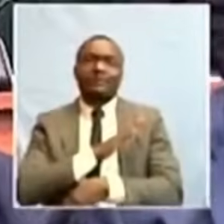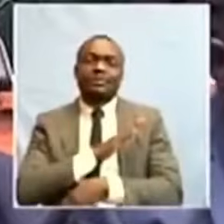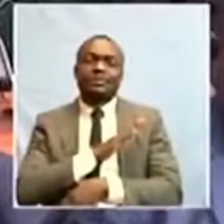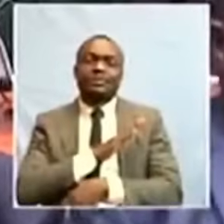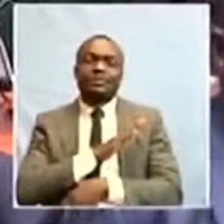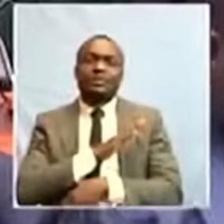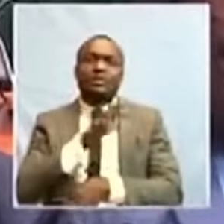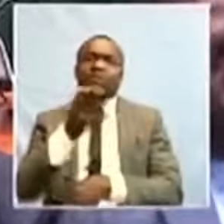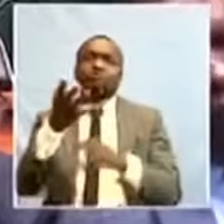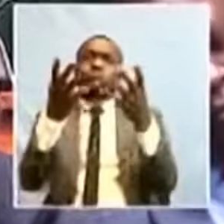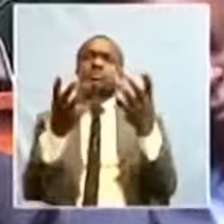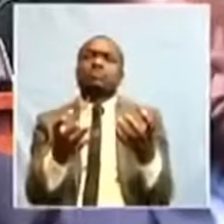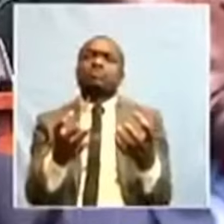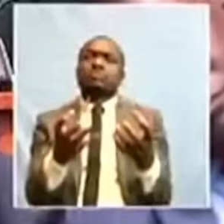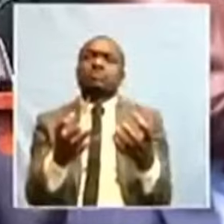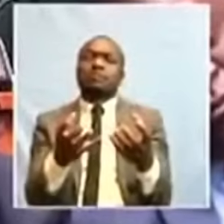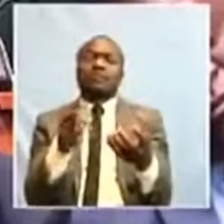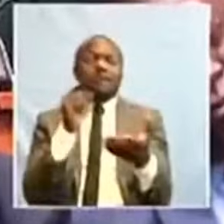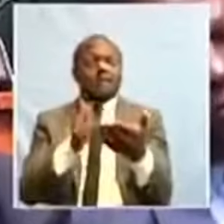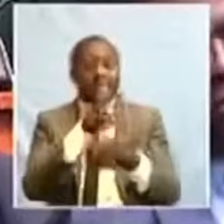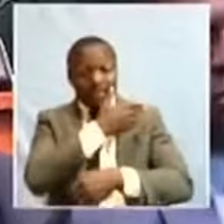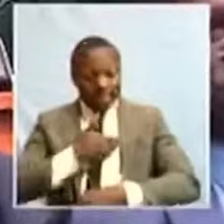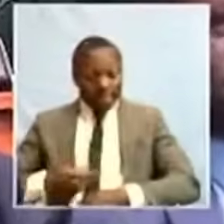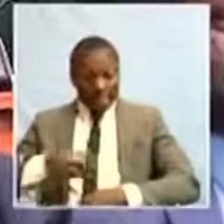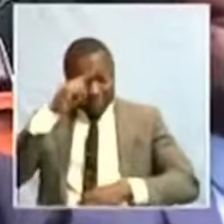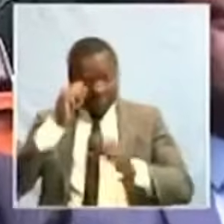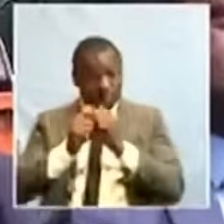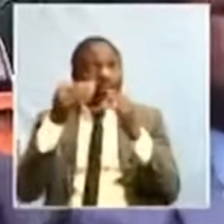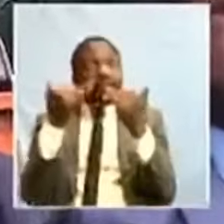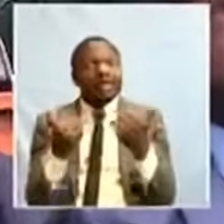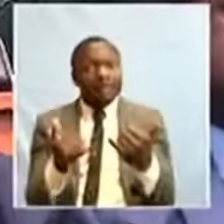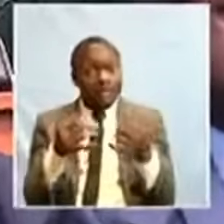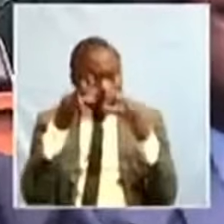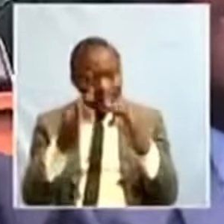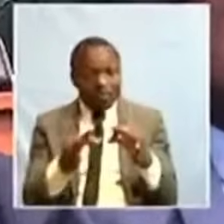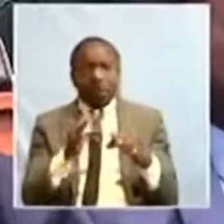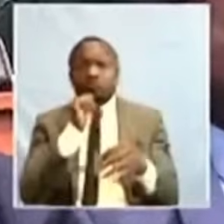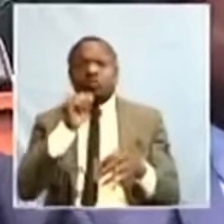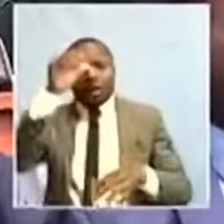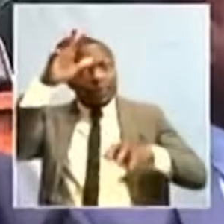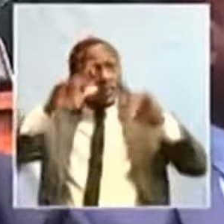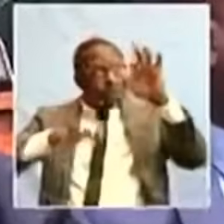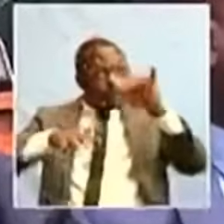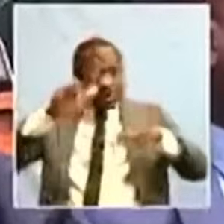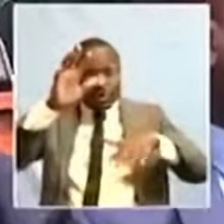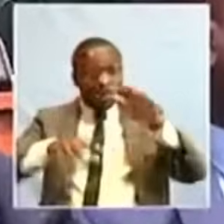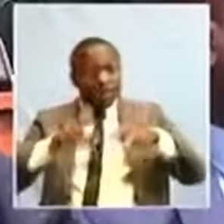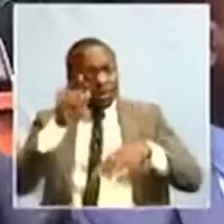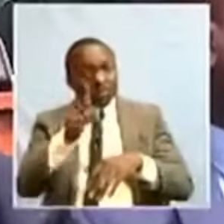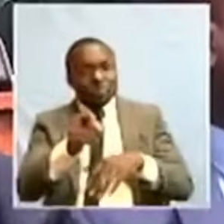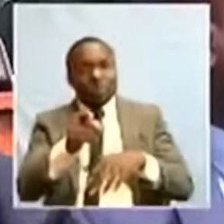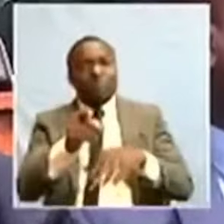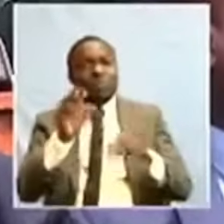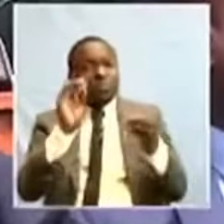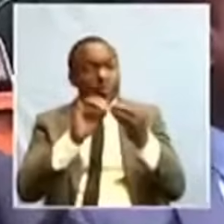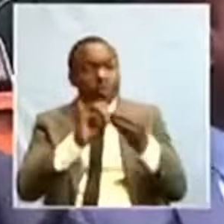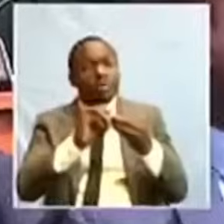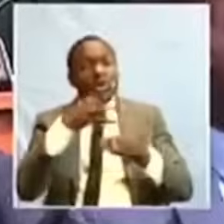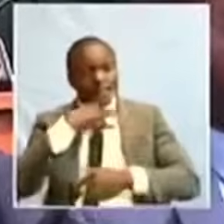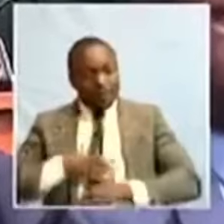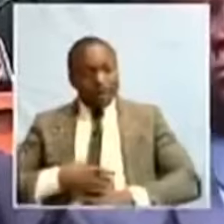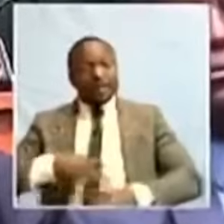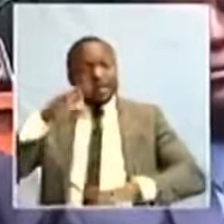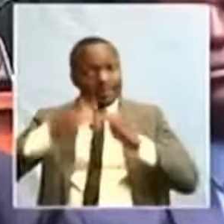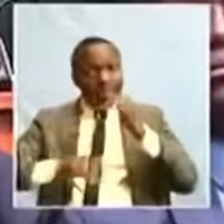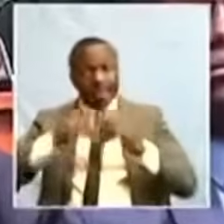actually there is a drought. This is very serious, because now, if it doesn't rain, there is going to be more hunger than the hunger